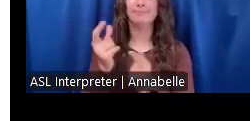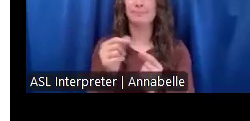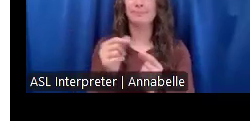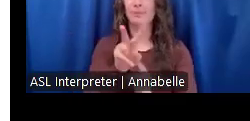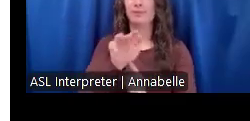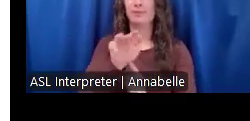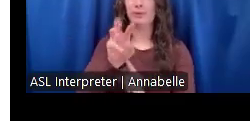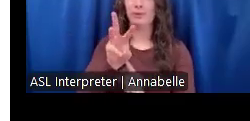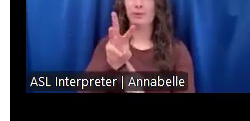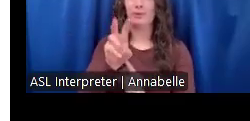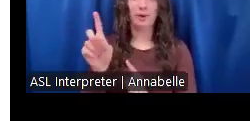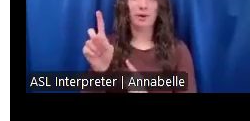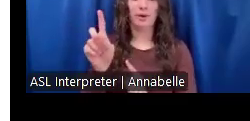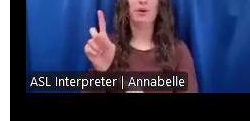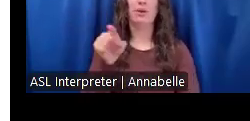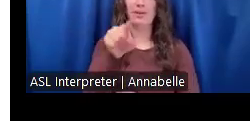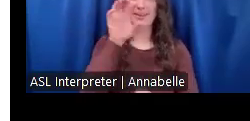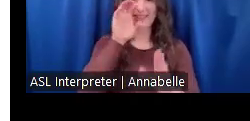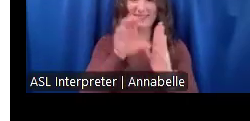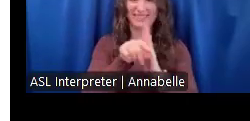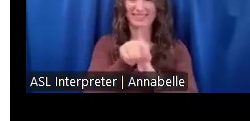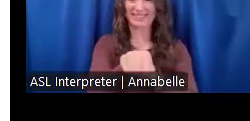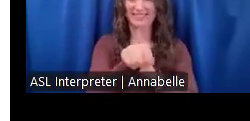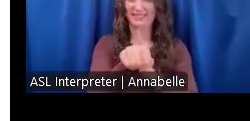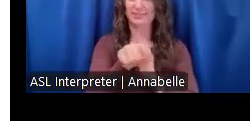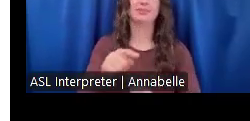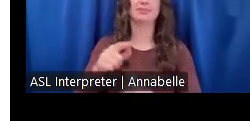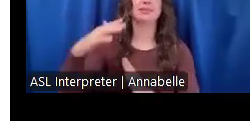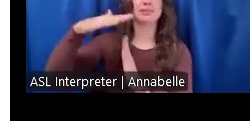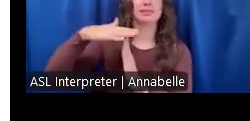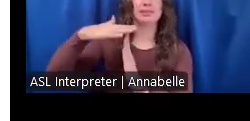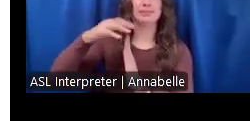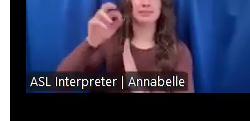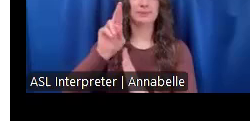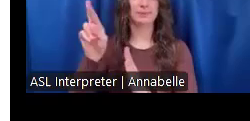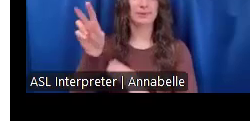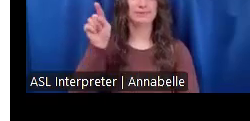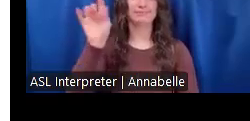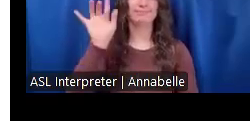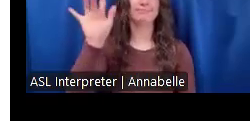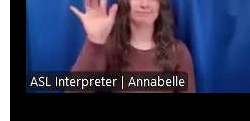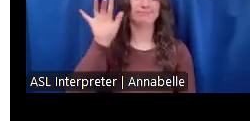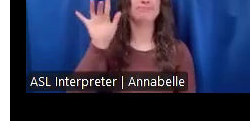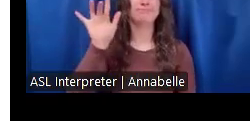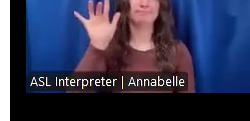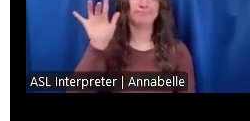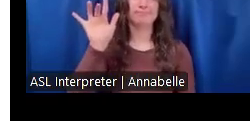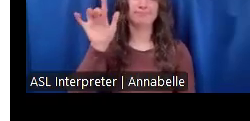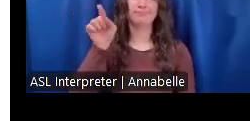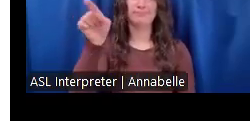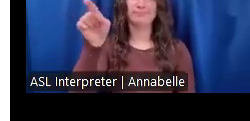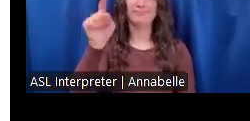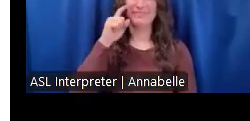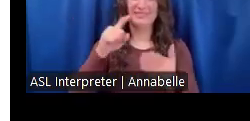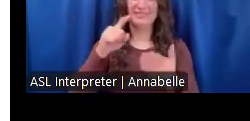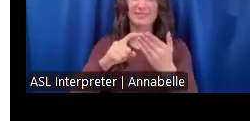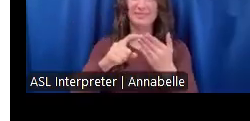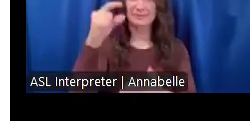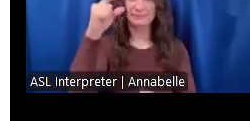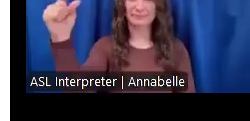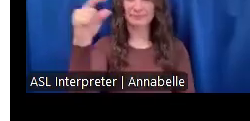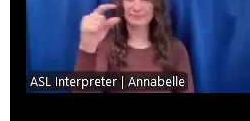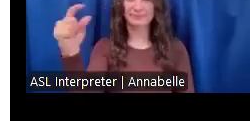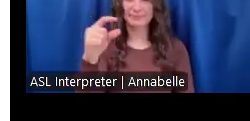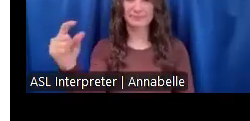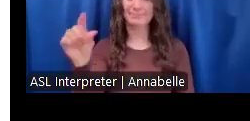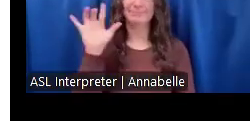on in this image in the top right-hand side. It looks like a bunch of little boxes together. And once you click on that,